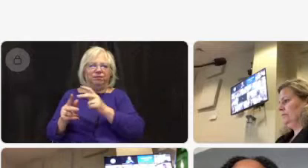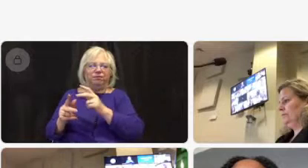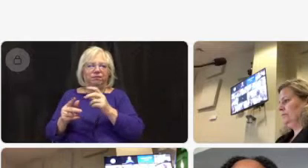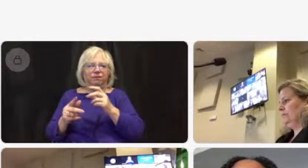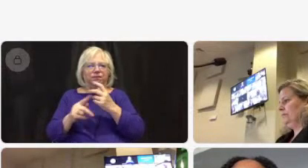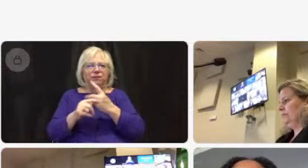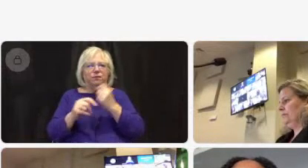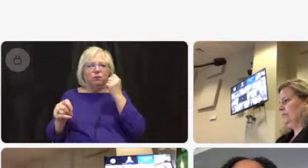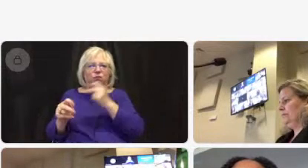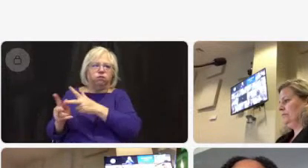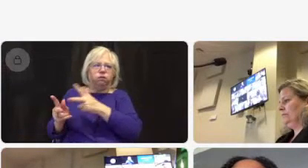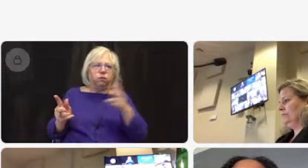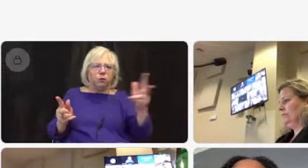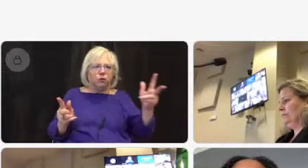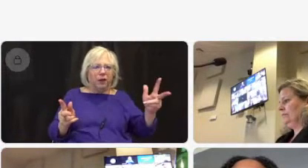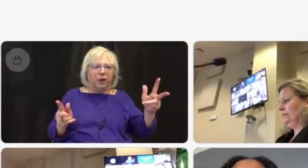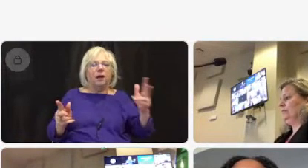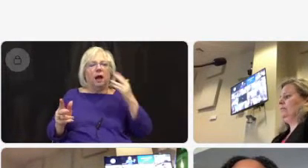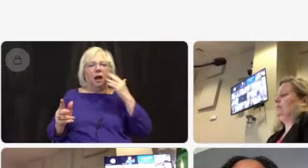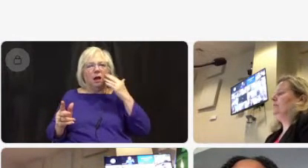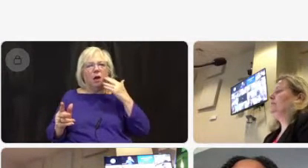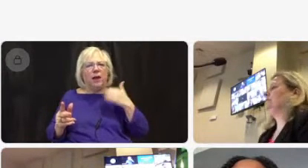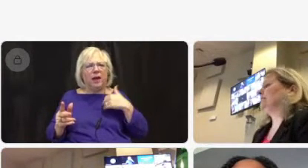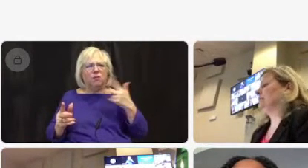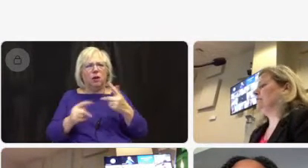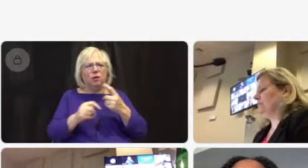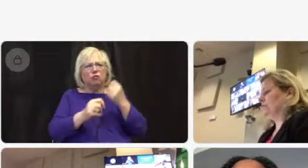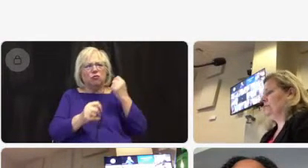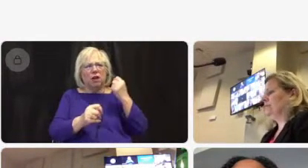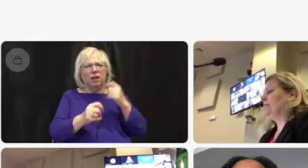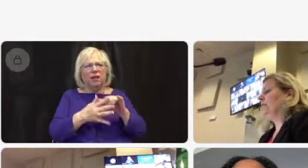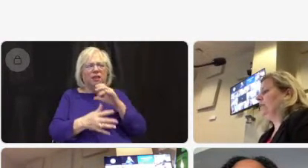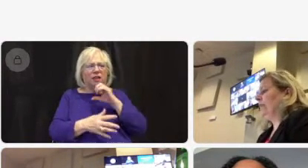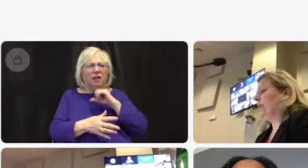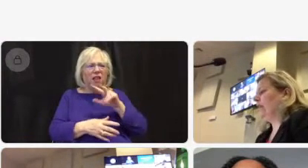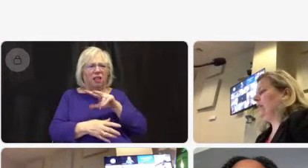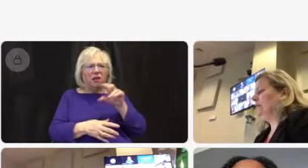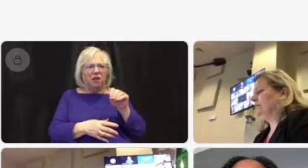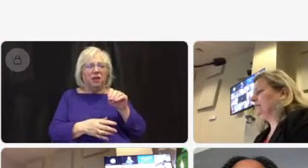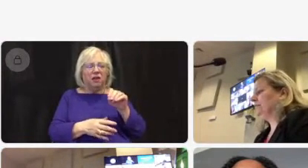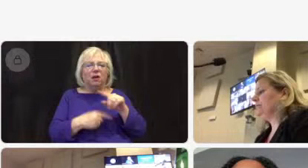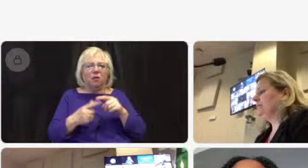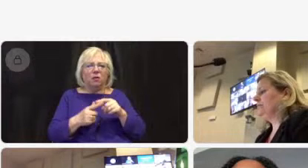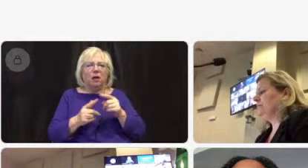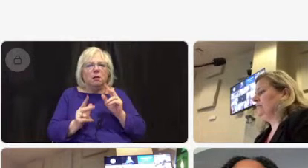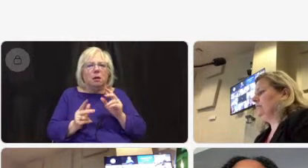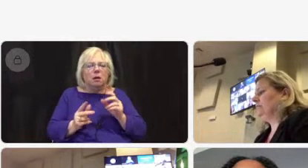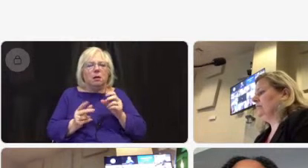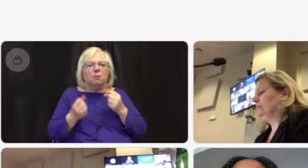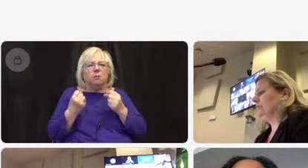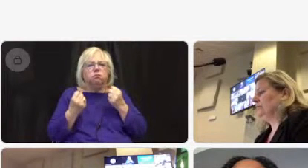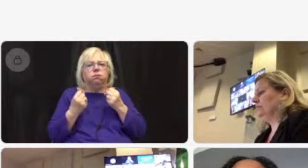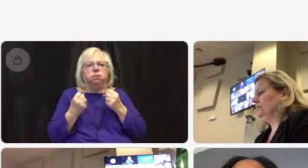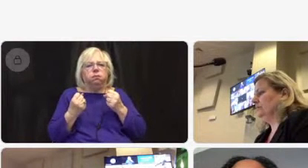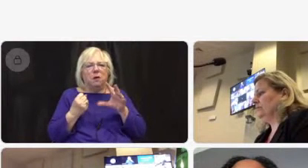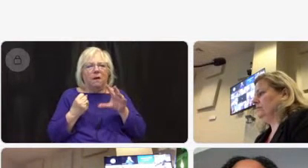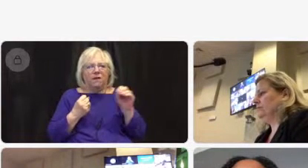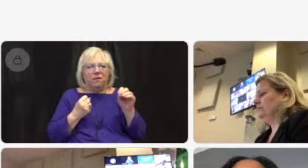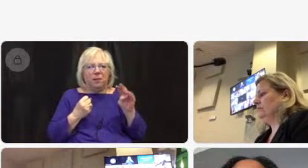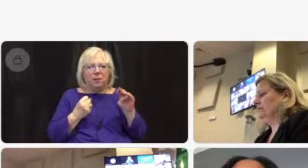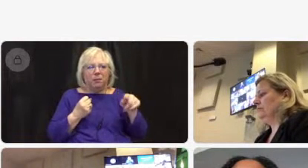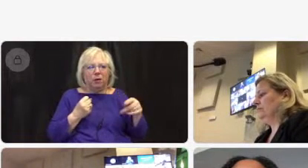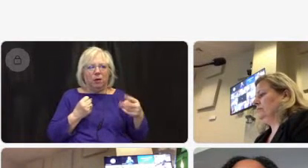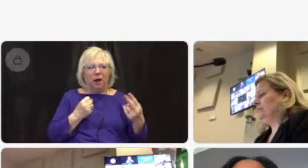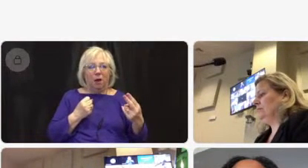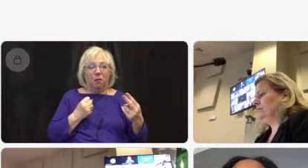hard look at that. I know there's one apparatus out there that's 30 years old that can only go 50 miles an hour. I know we've got 6 pickup